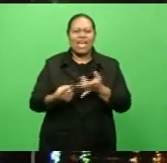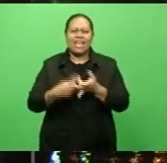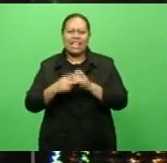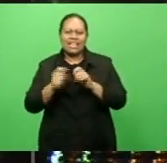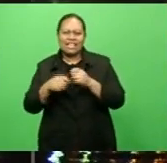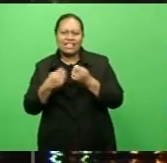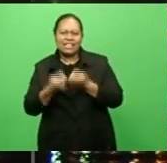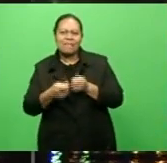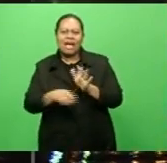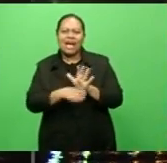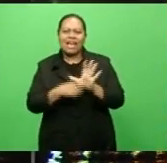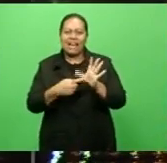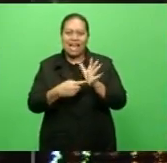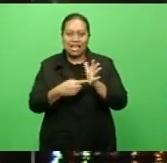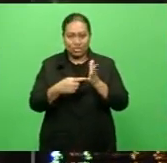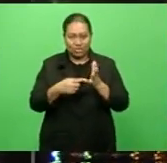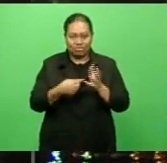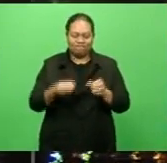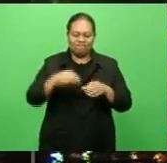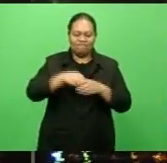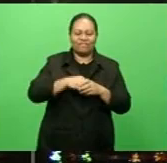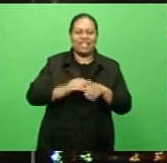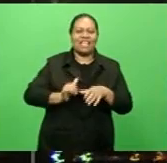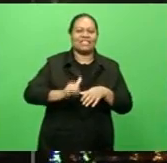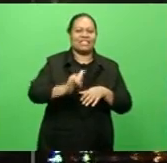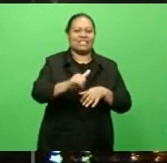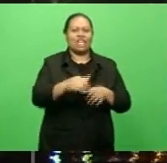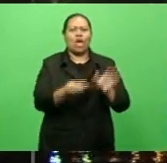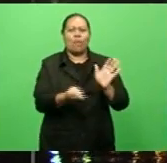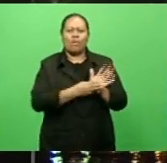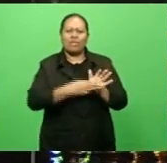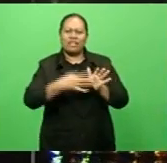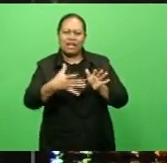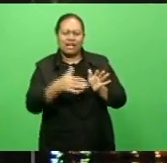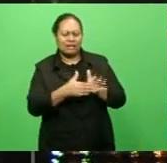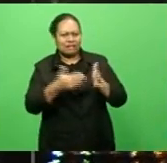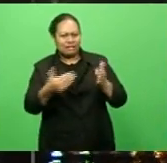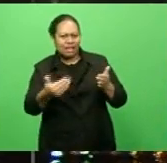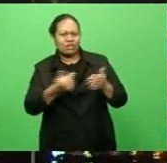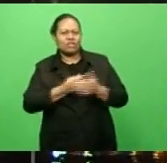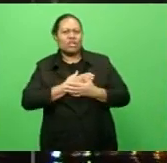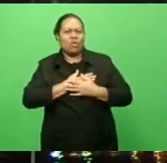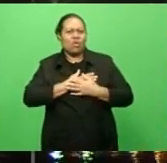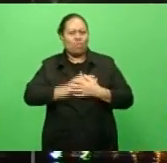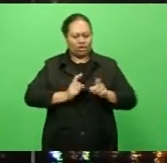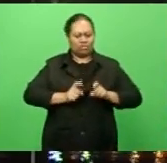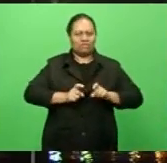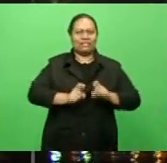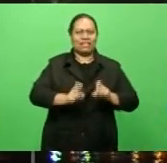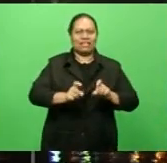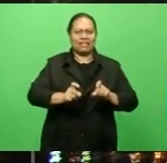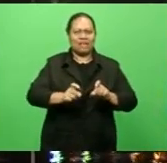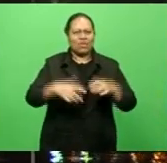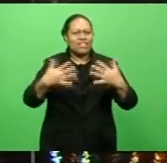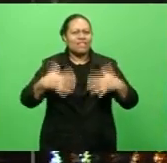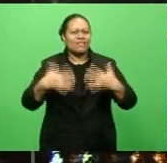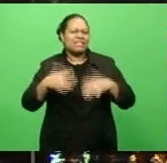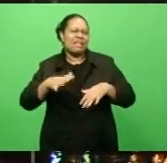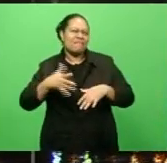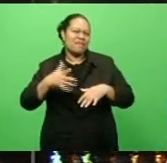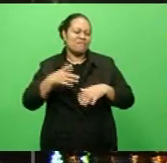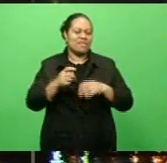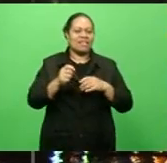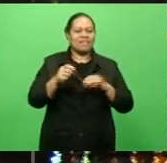a fly half for Yasawa. However, Modena Rangi is seriously looking at sticking with 15s, maybe after the